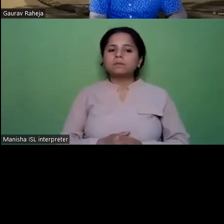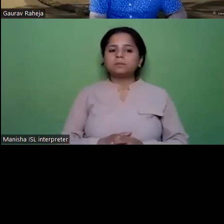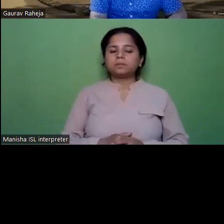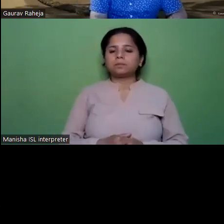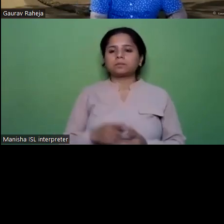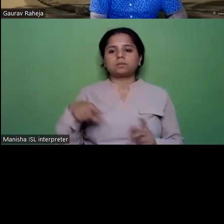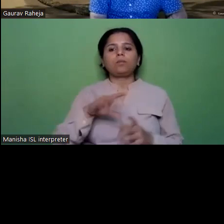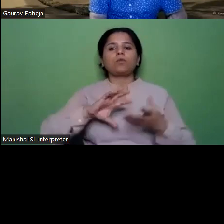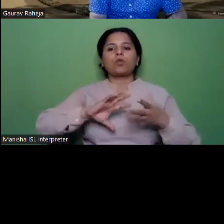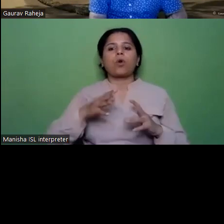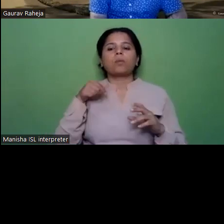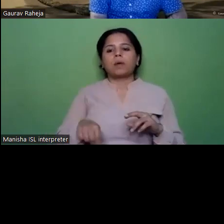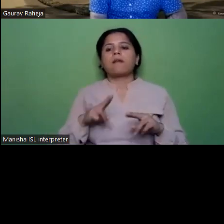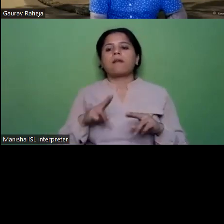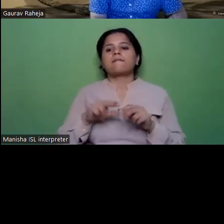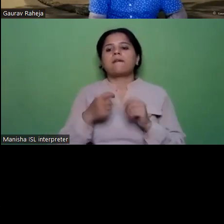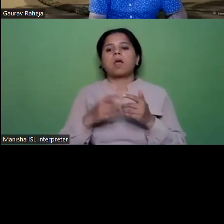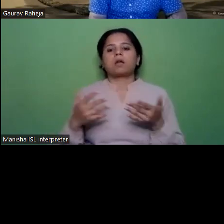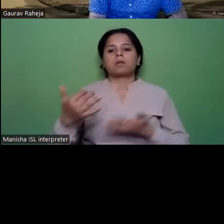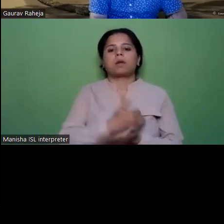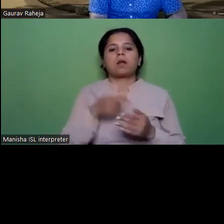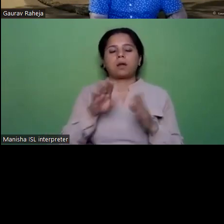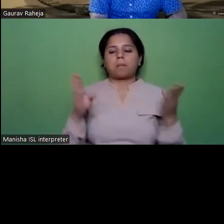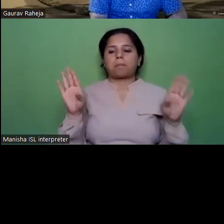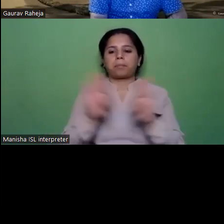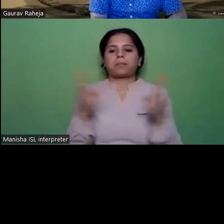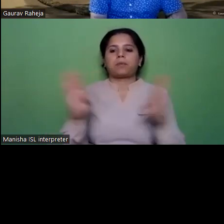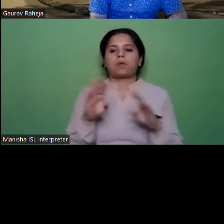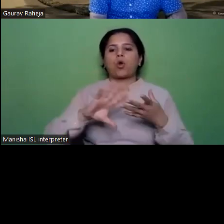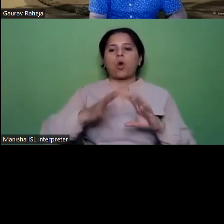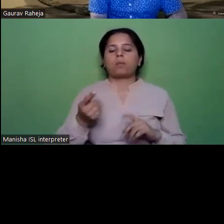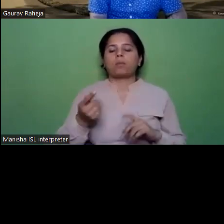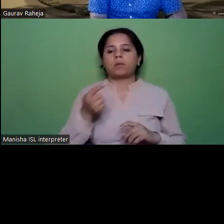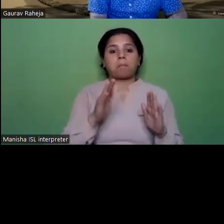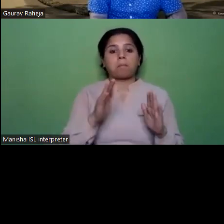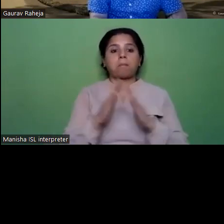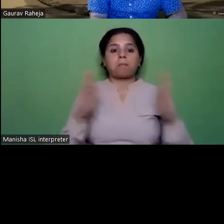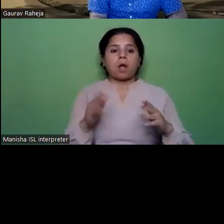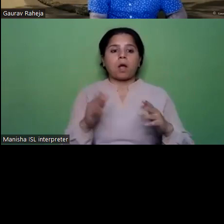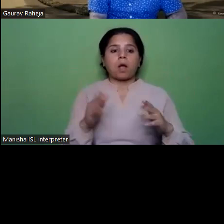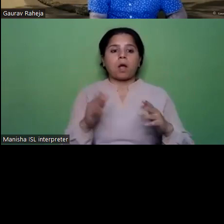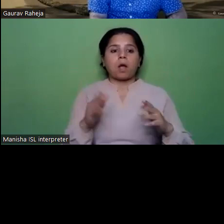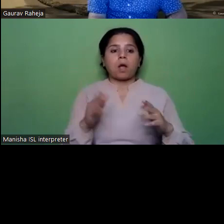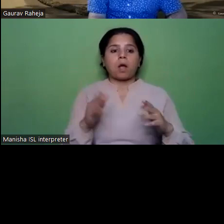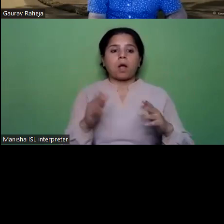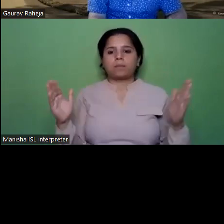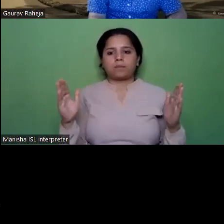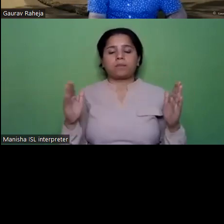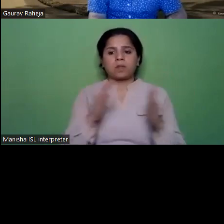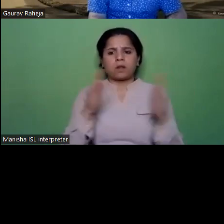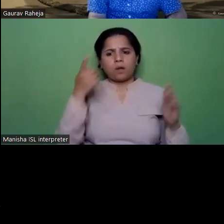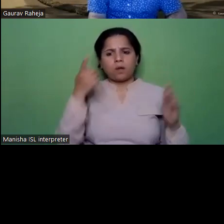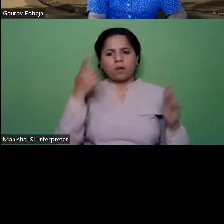automatic fare collection gates. One of them a little wider than the others. So this is wider not just for a person with